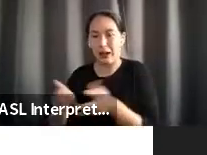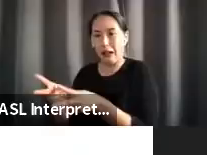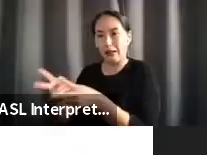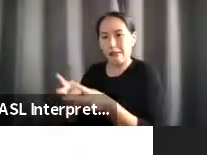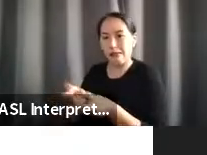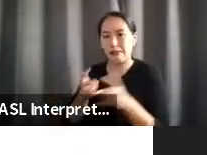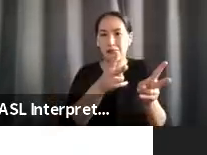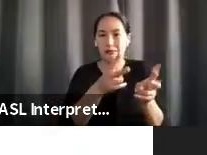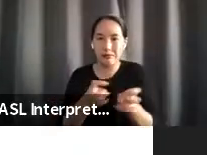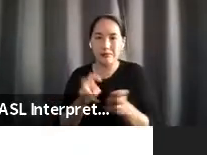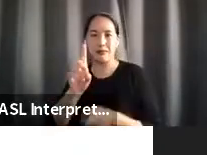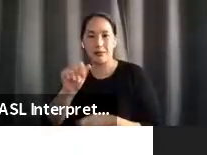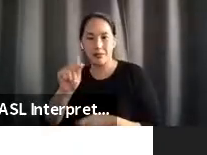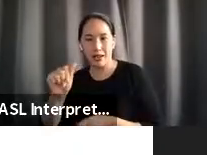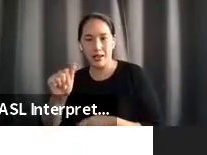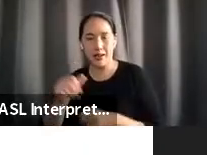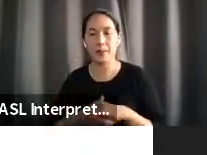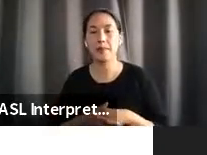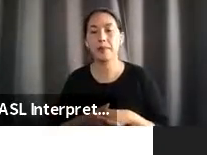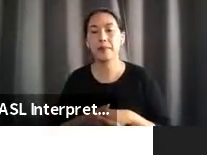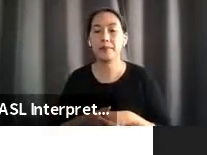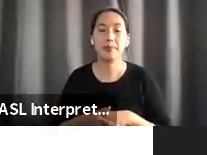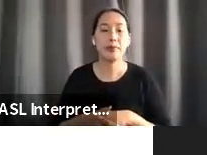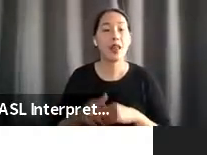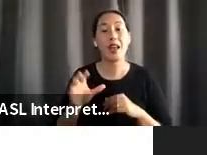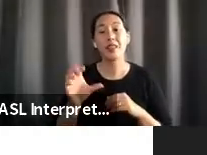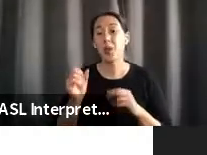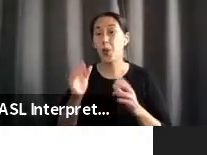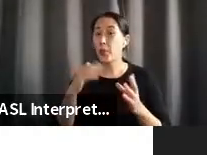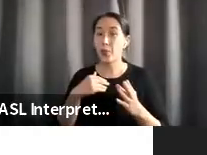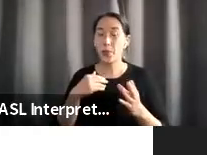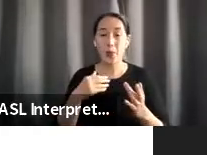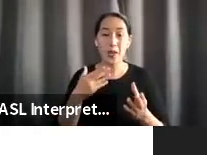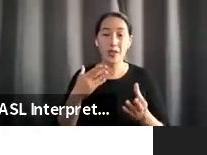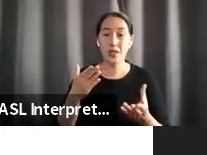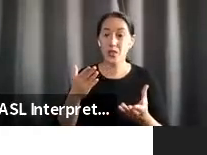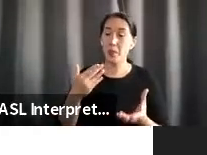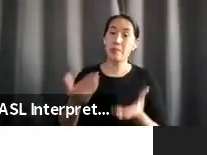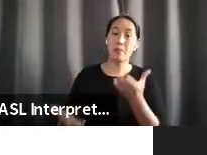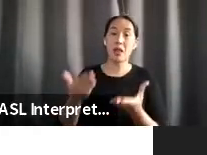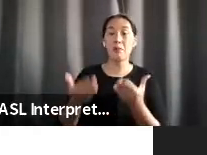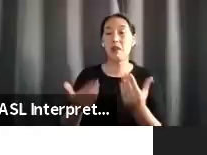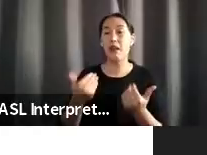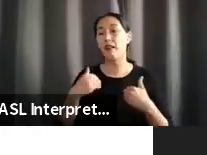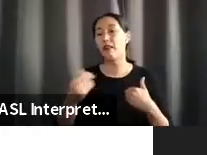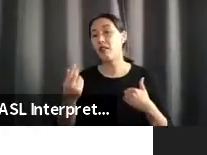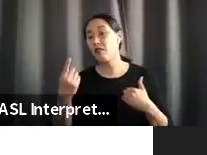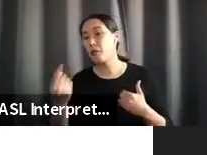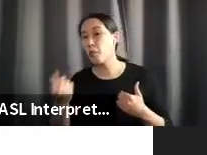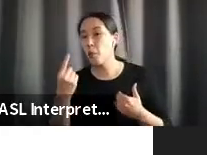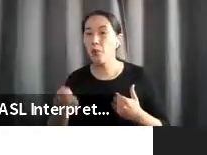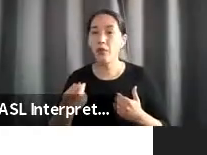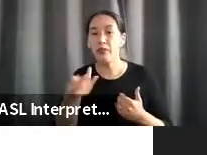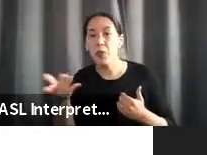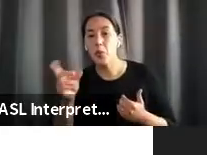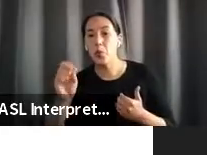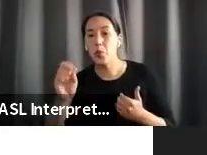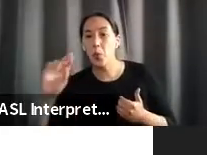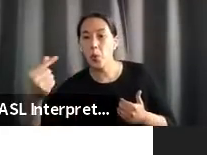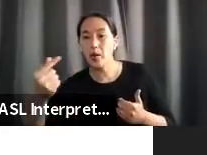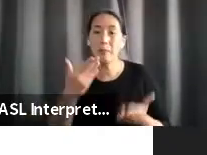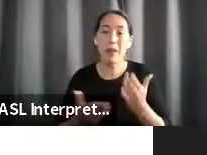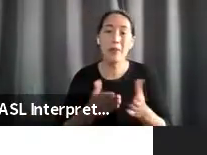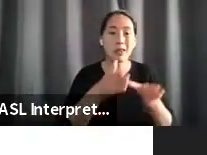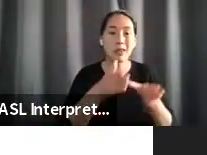people see as kind of negligent, data collection, you'll have organizations or you'll have individuals, right?